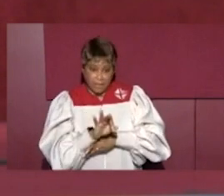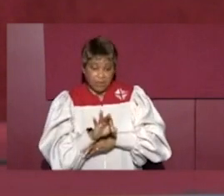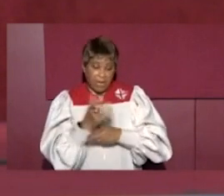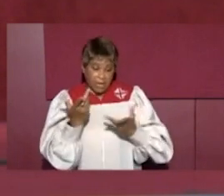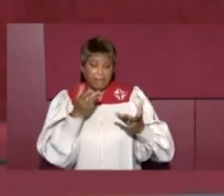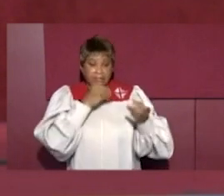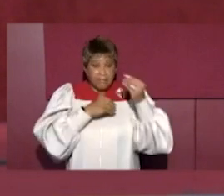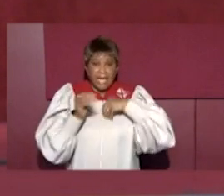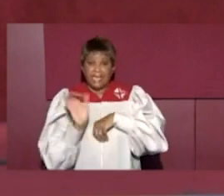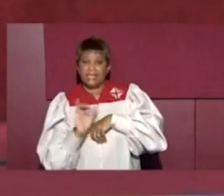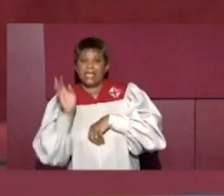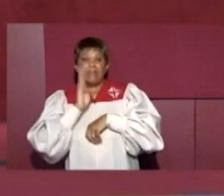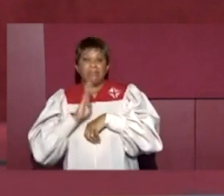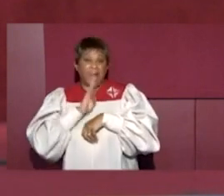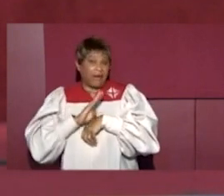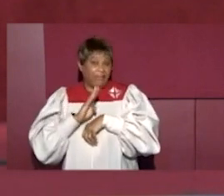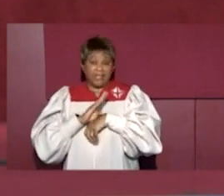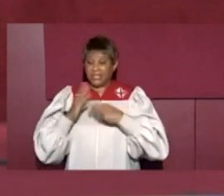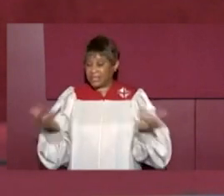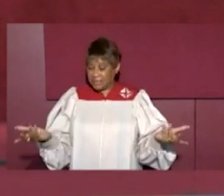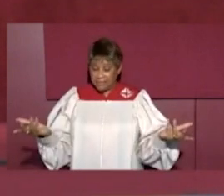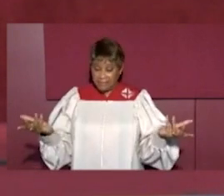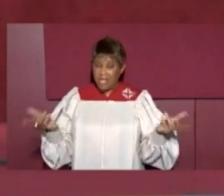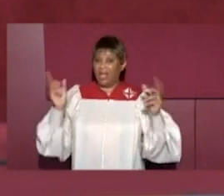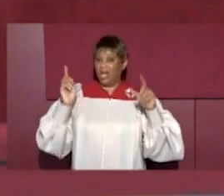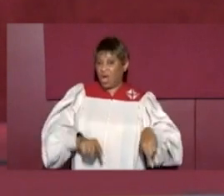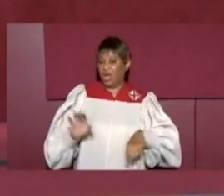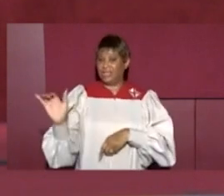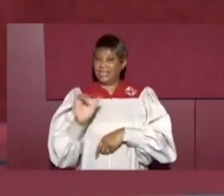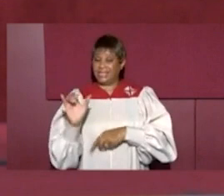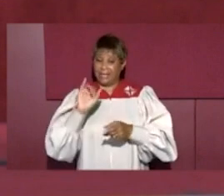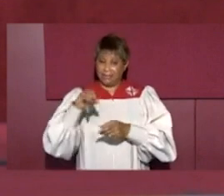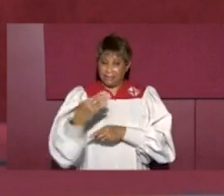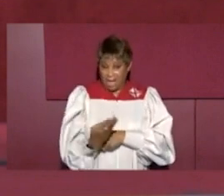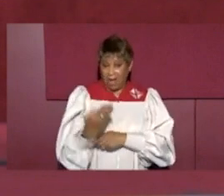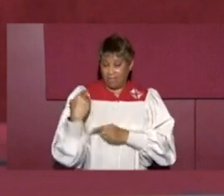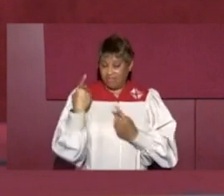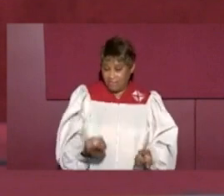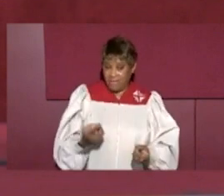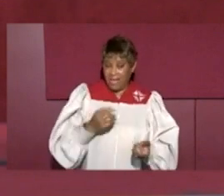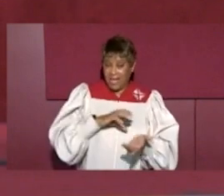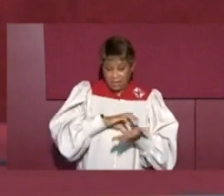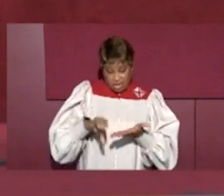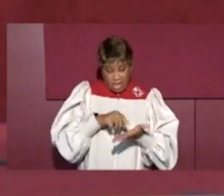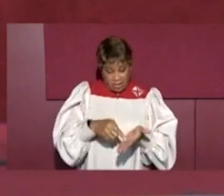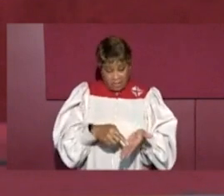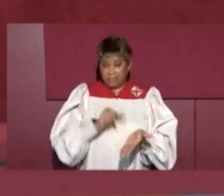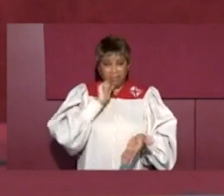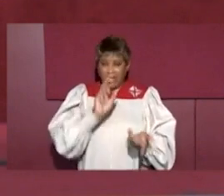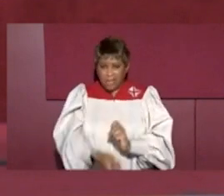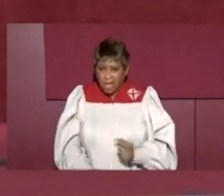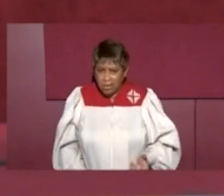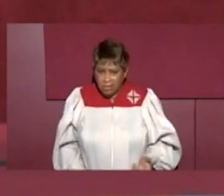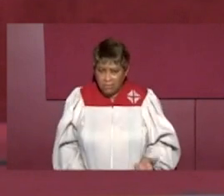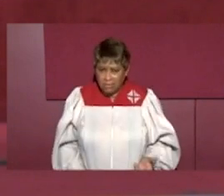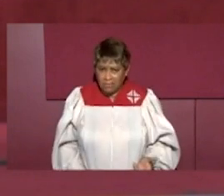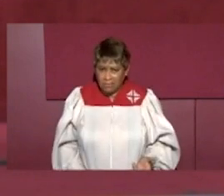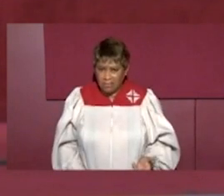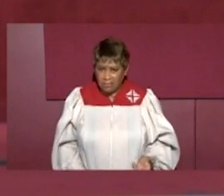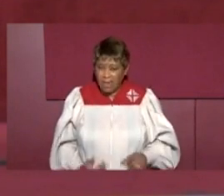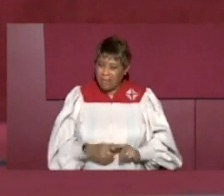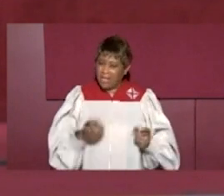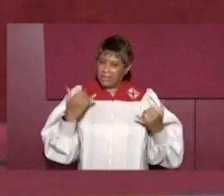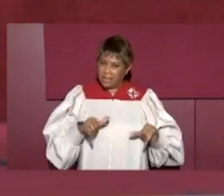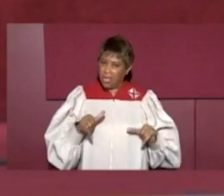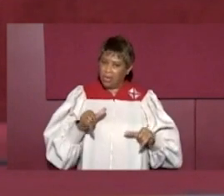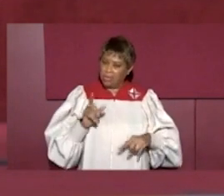they already would have eaten. They've gone to the same job, and their paycheck hadn't changed. But yet,